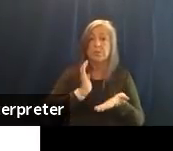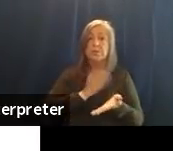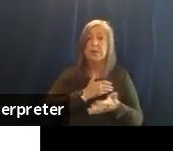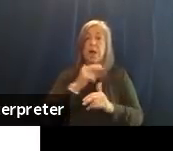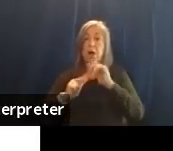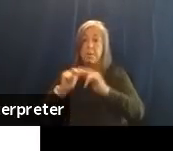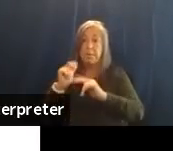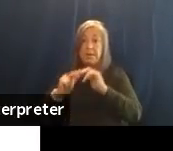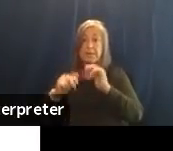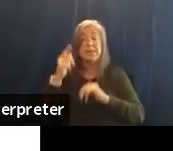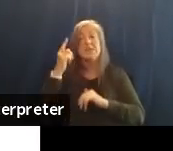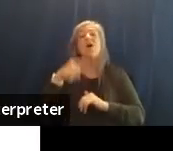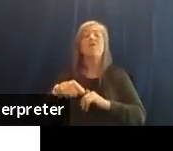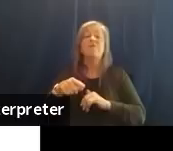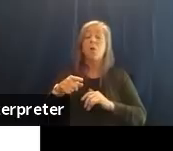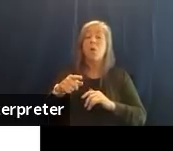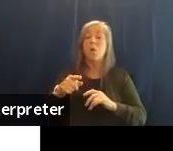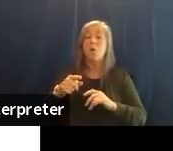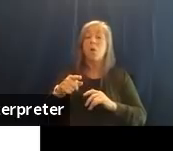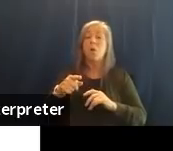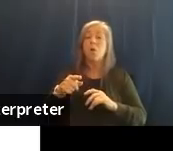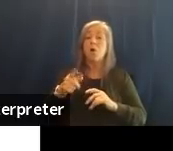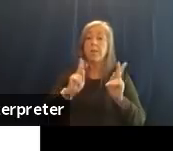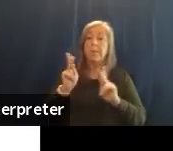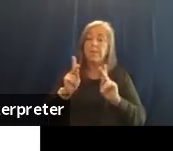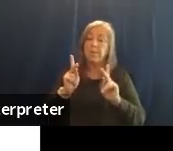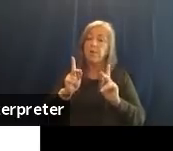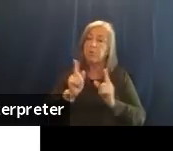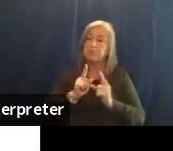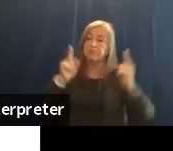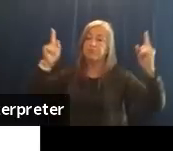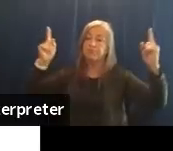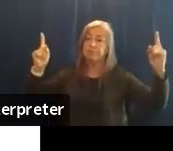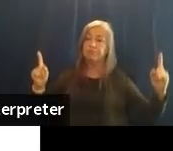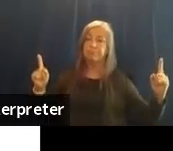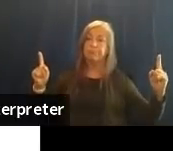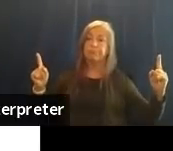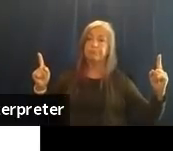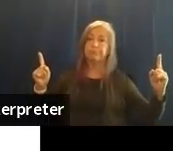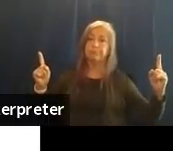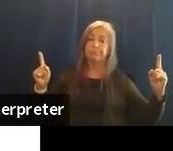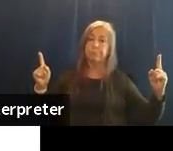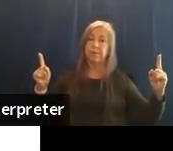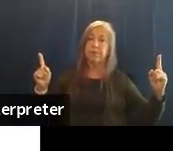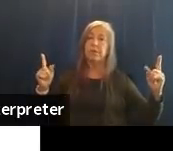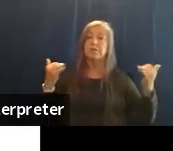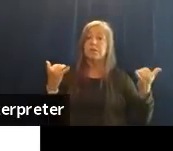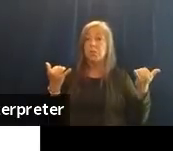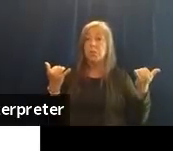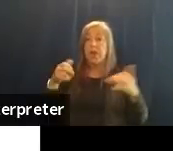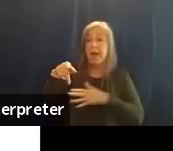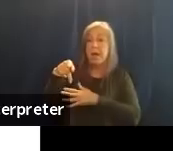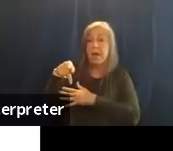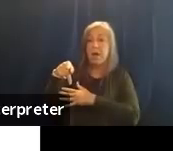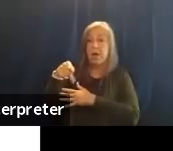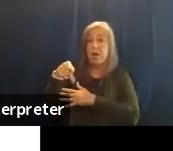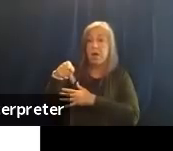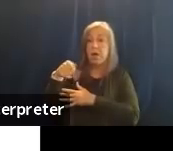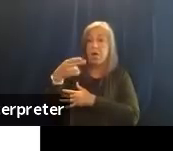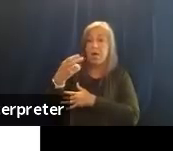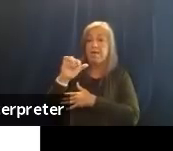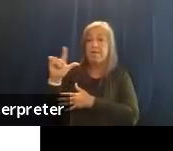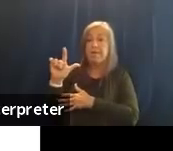to talk about the items that we put in place and what's also coming. Sure.